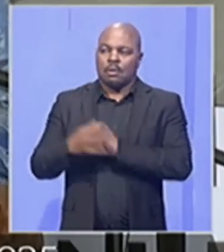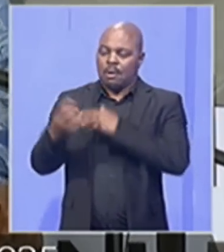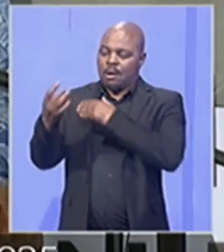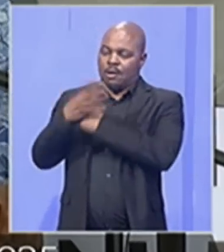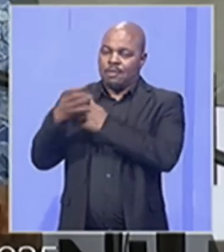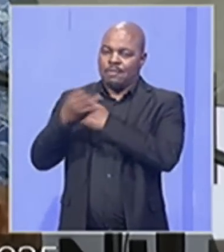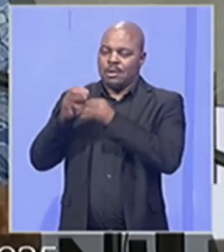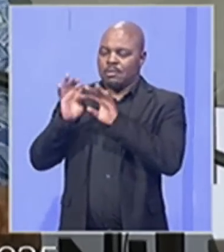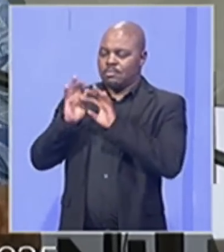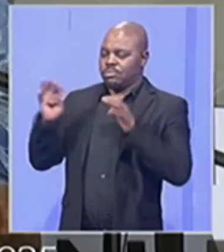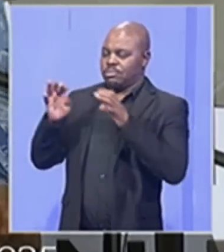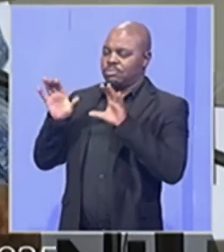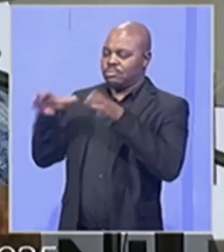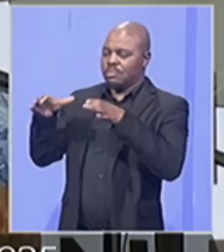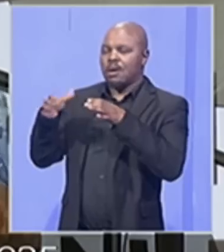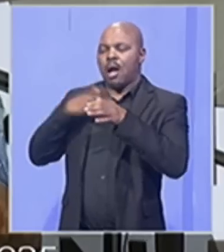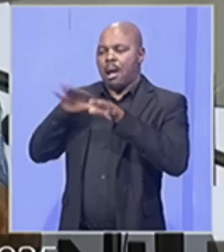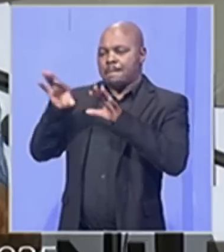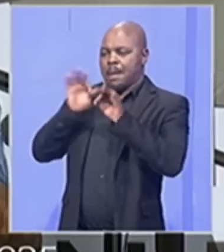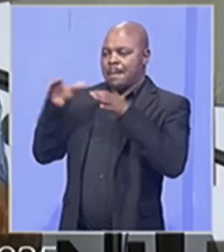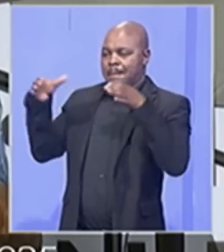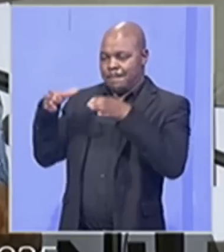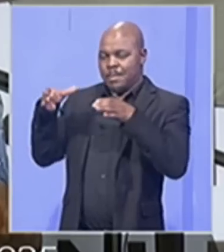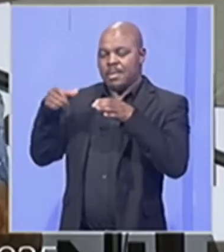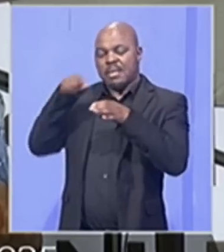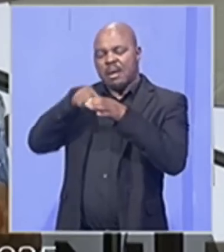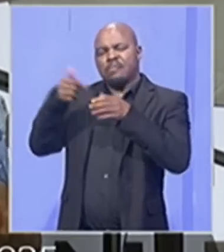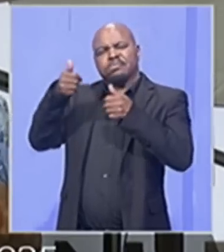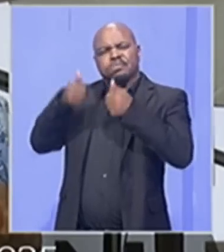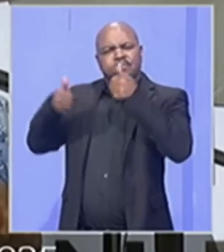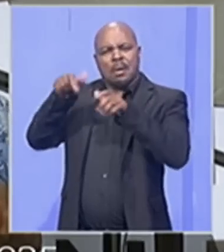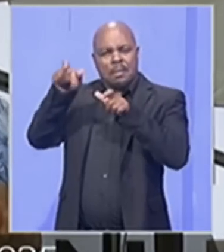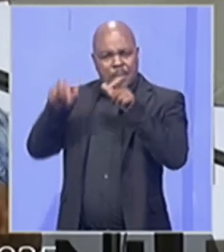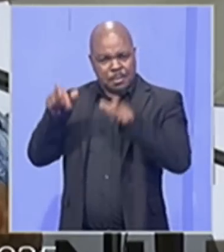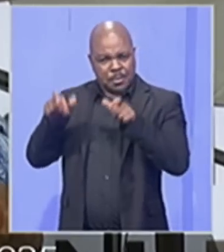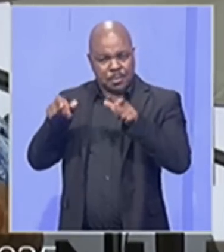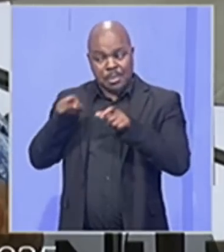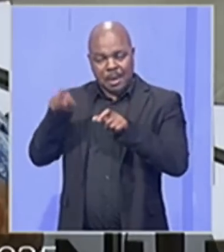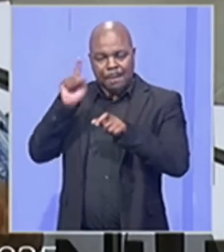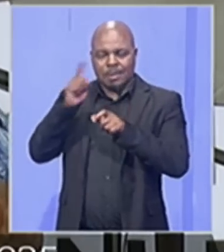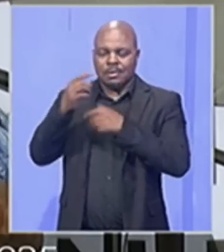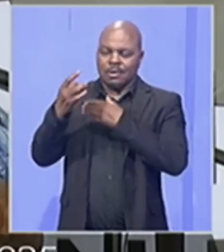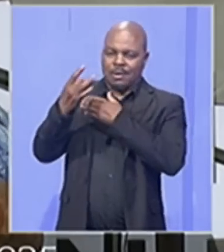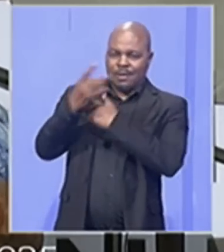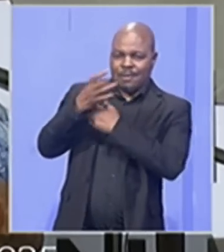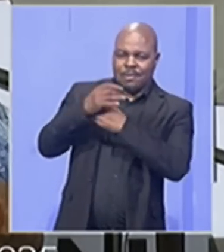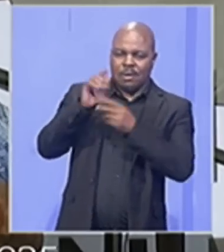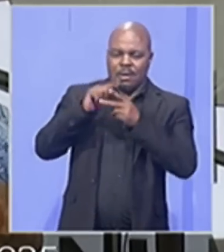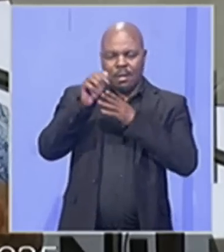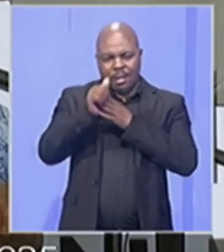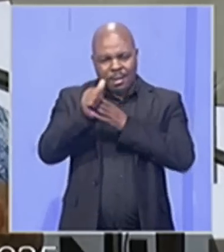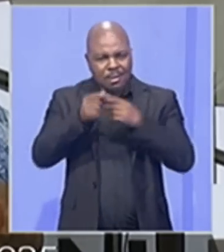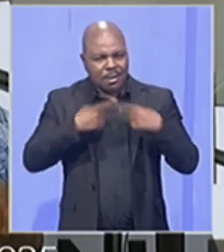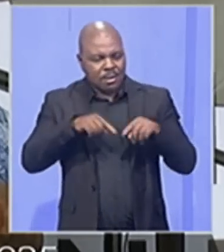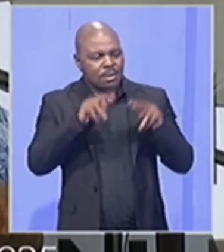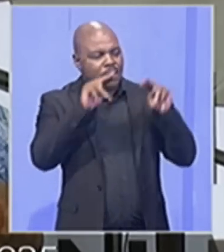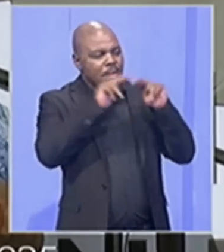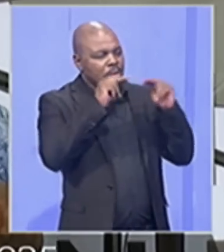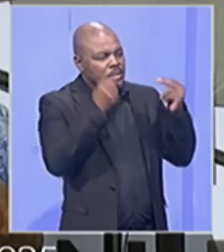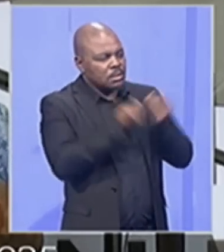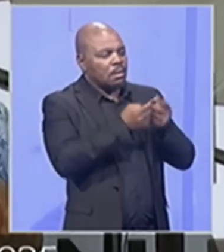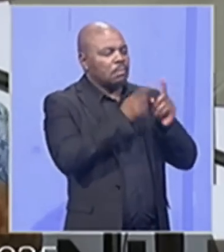panel of eminent persons to provide guidance and advice through the national